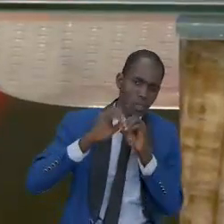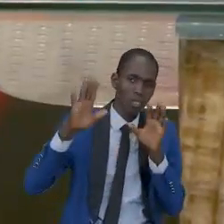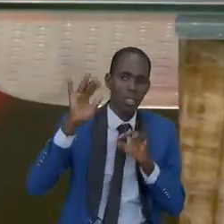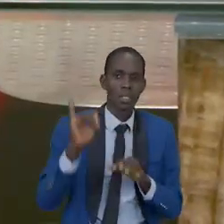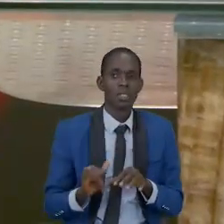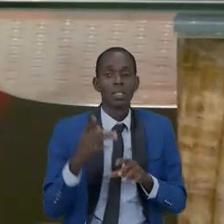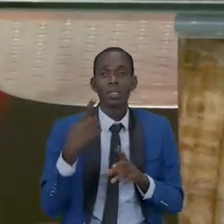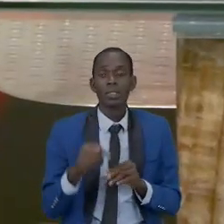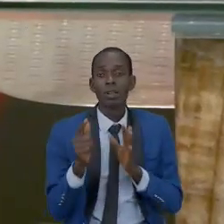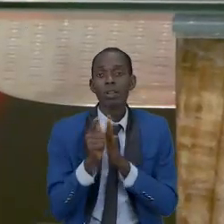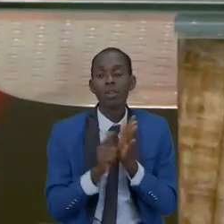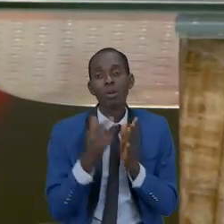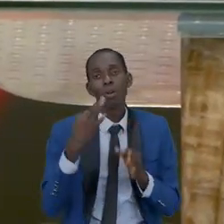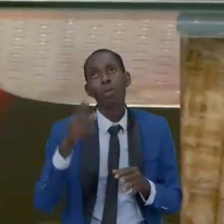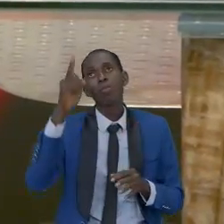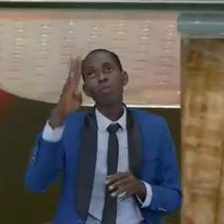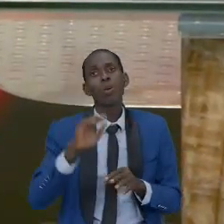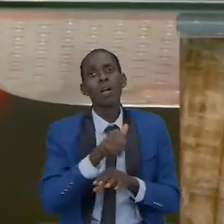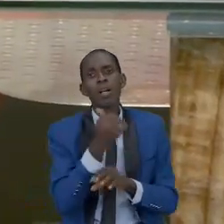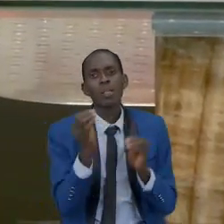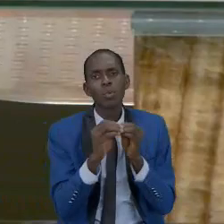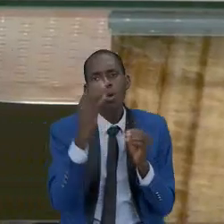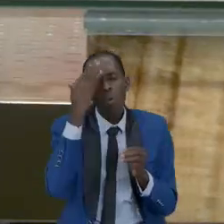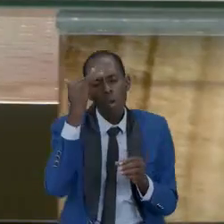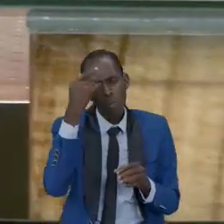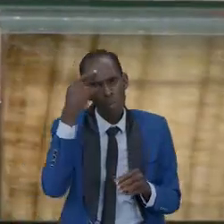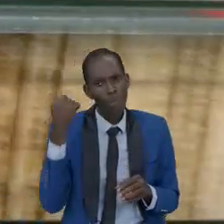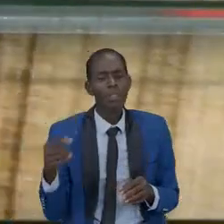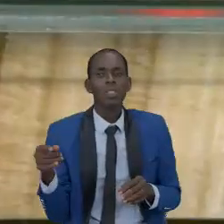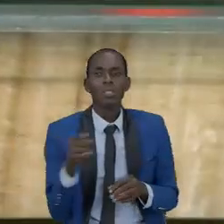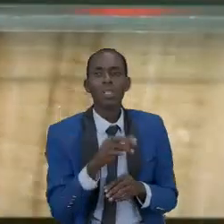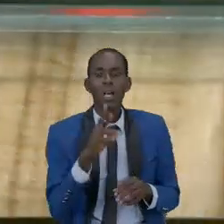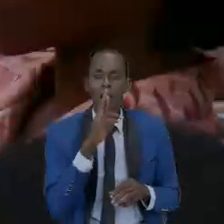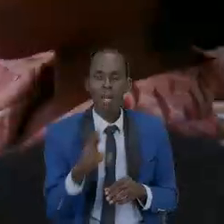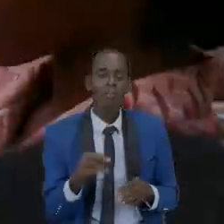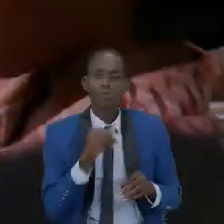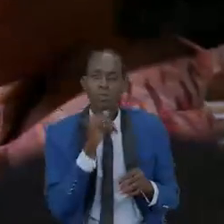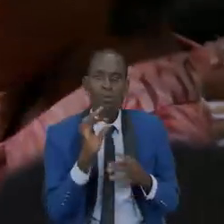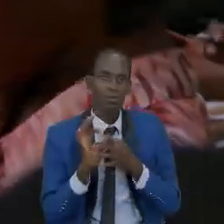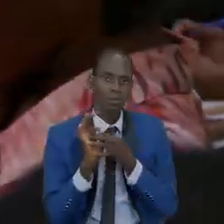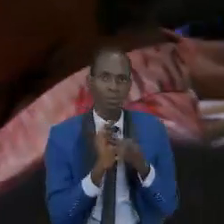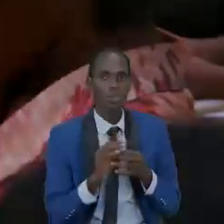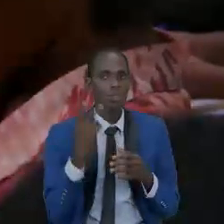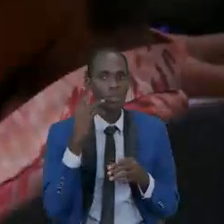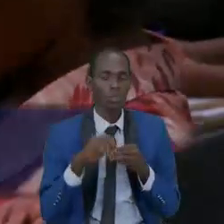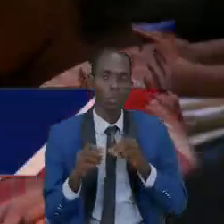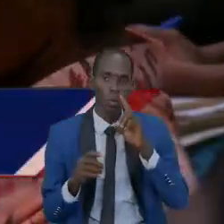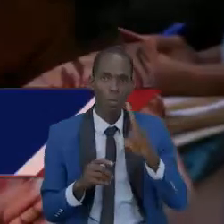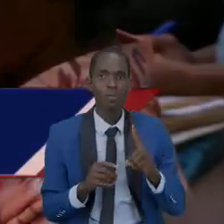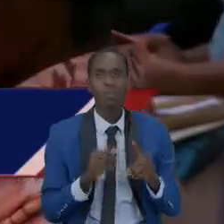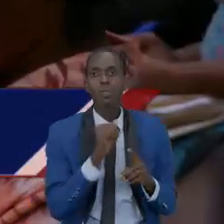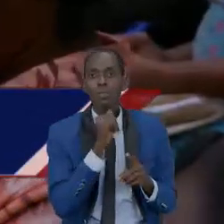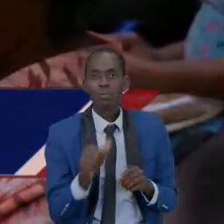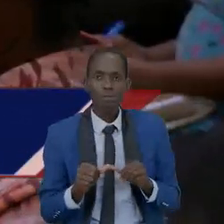of God anymore because they are incoherent. Let's come to number one. Number one, inconsistent